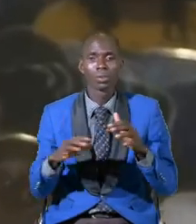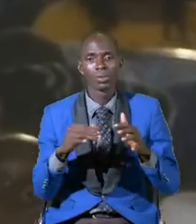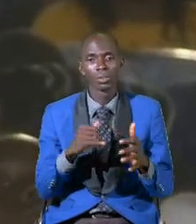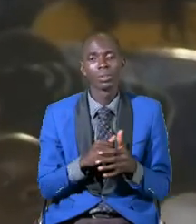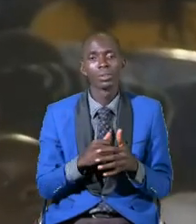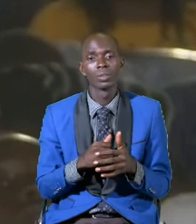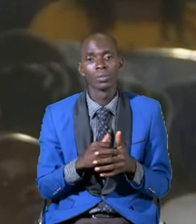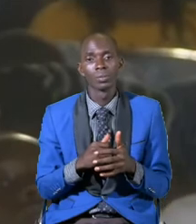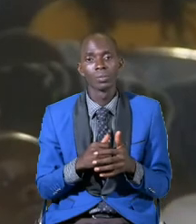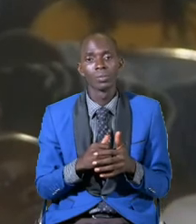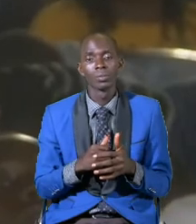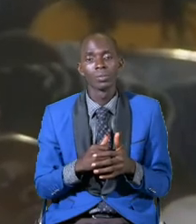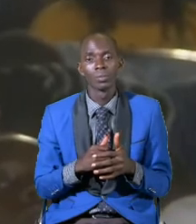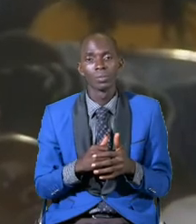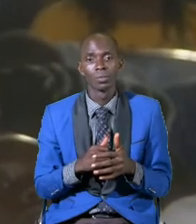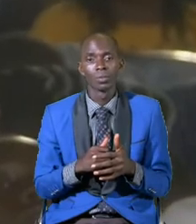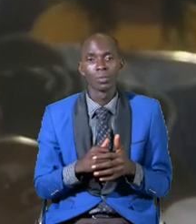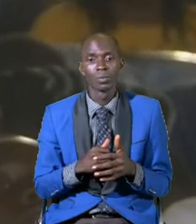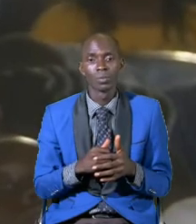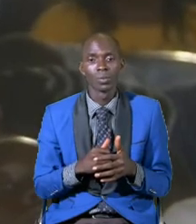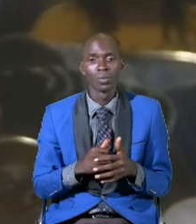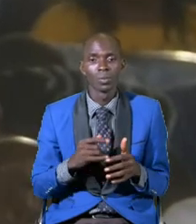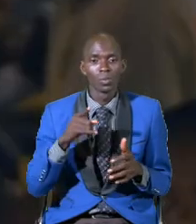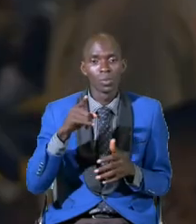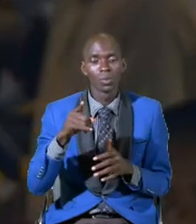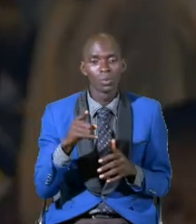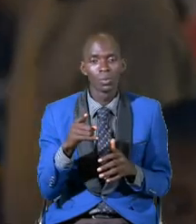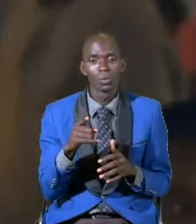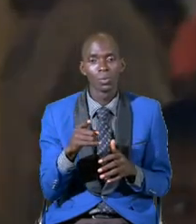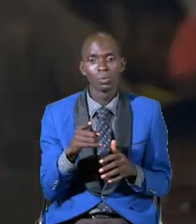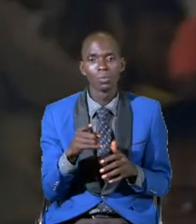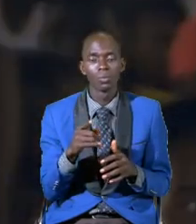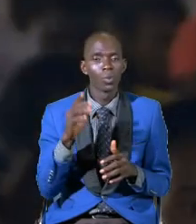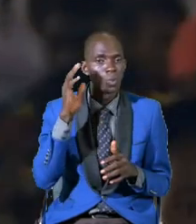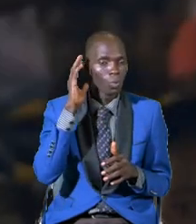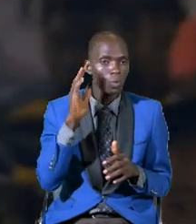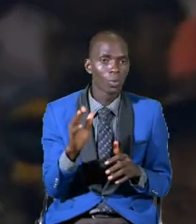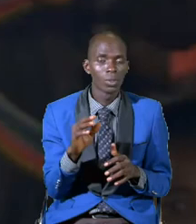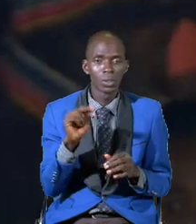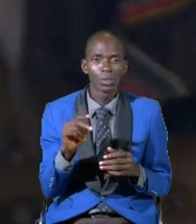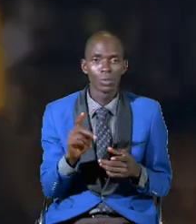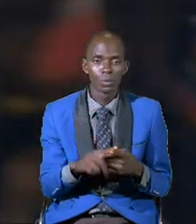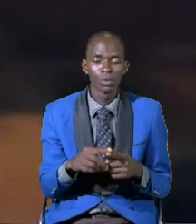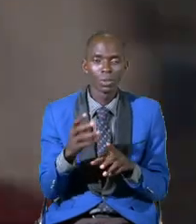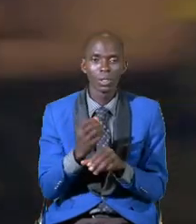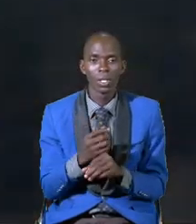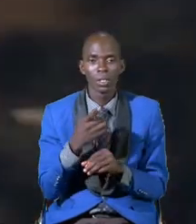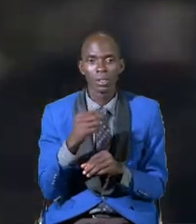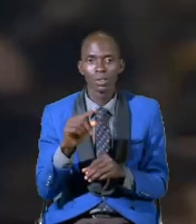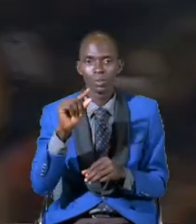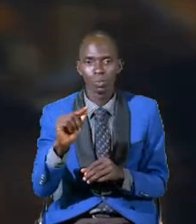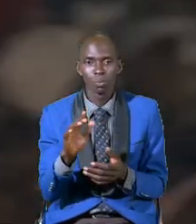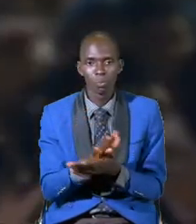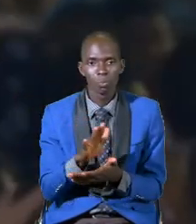Our counselors are there. They'll quickly take all the information they require, and then after that, I come